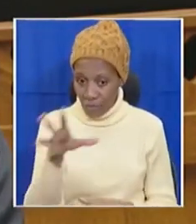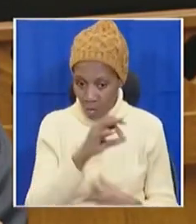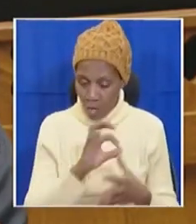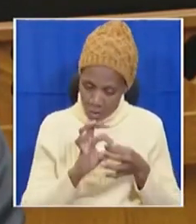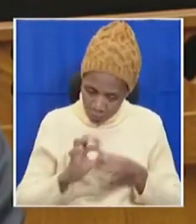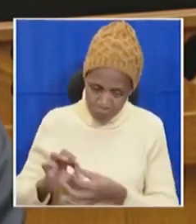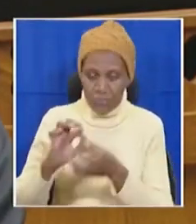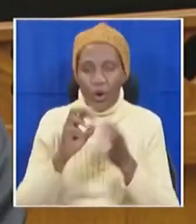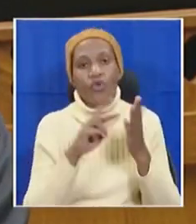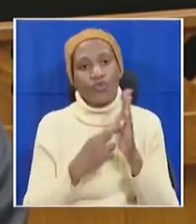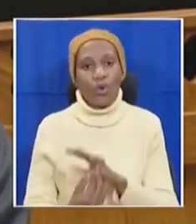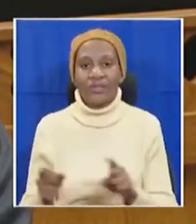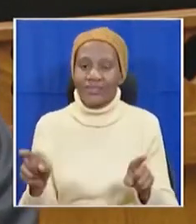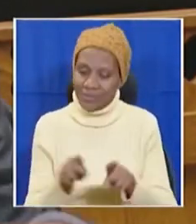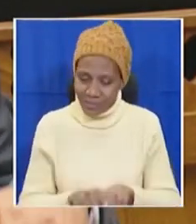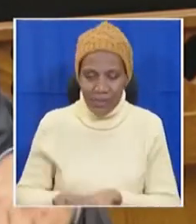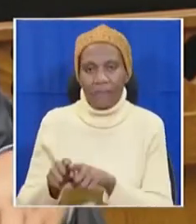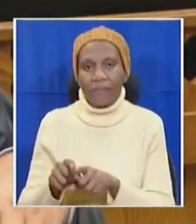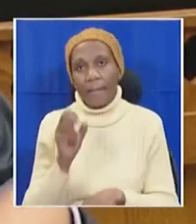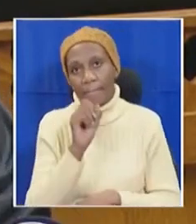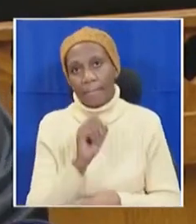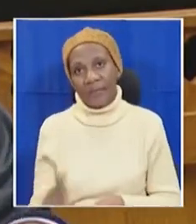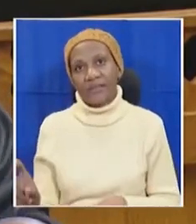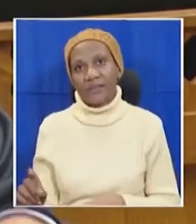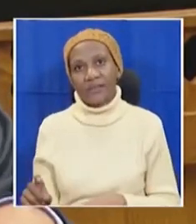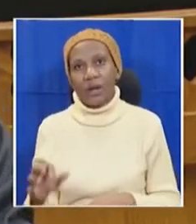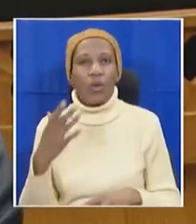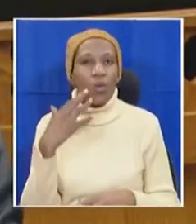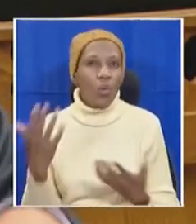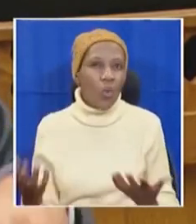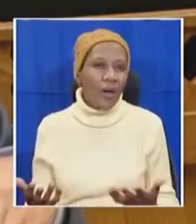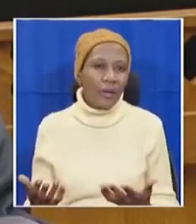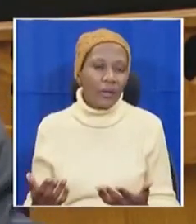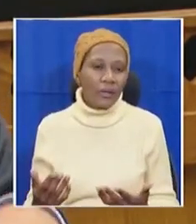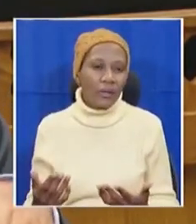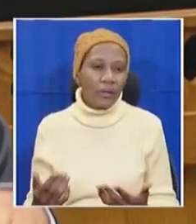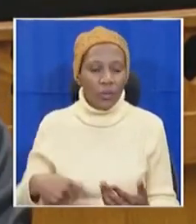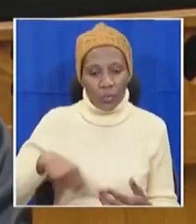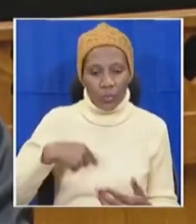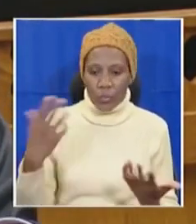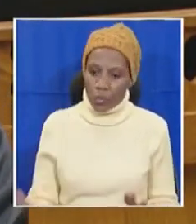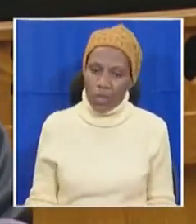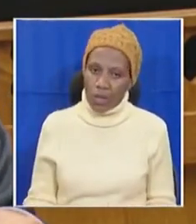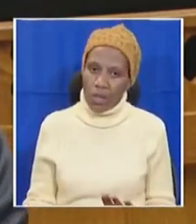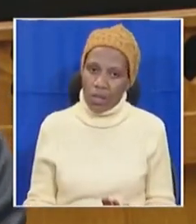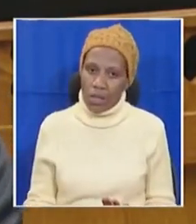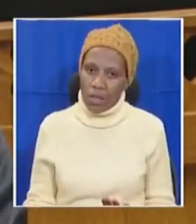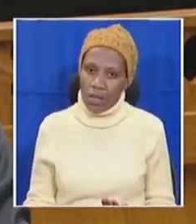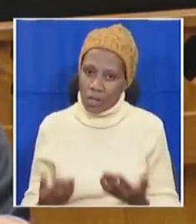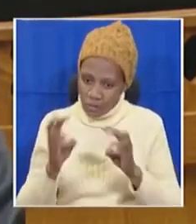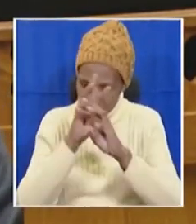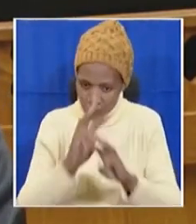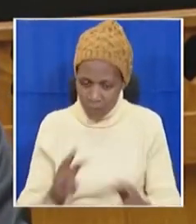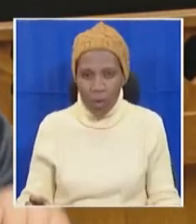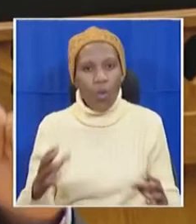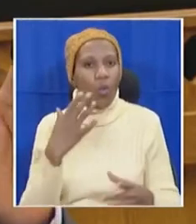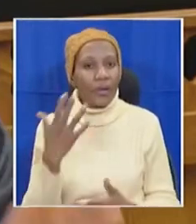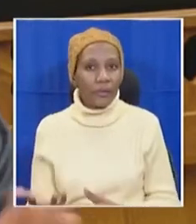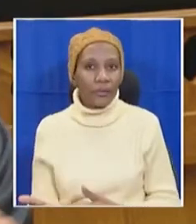role. However, it will always be for us that we need to have a ministry of reconciliation.